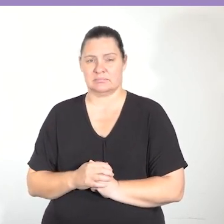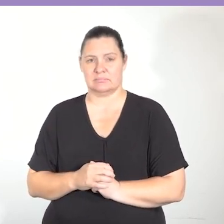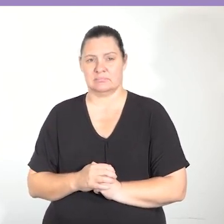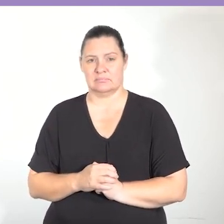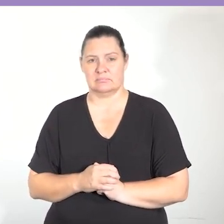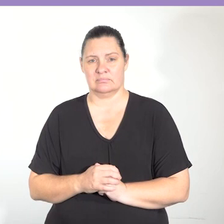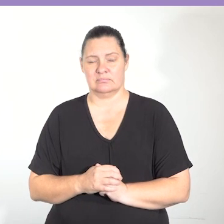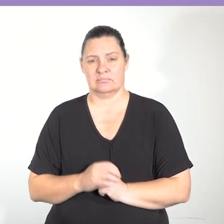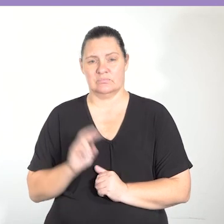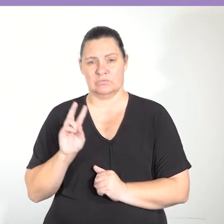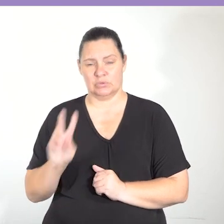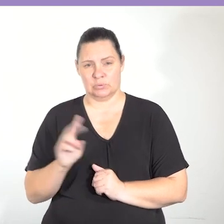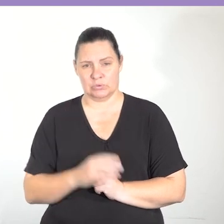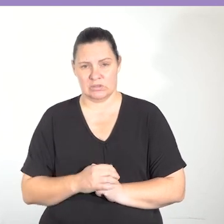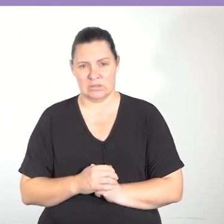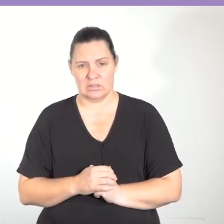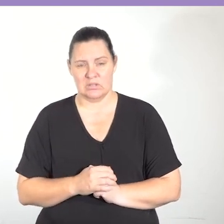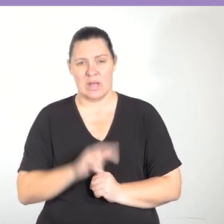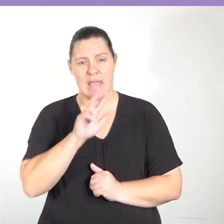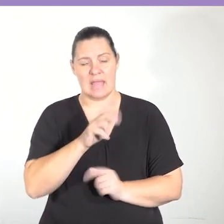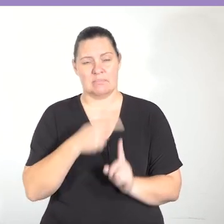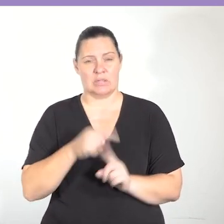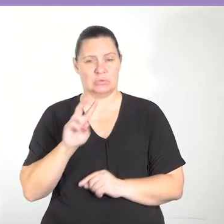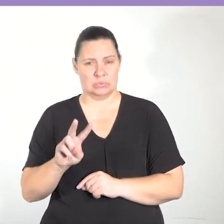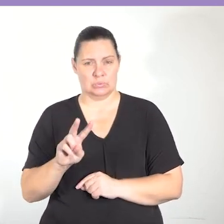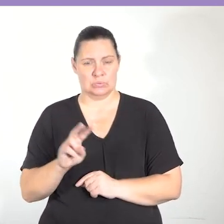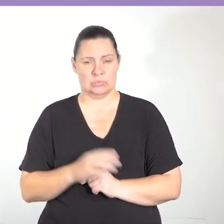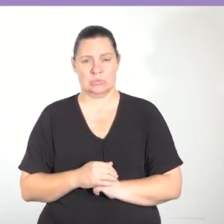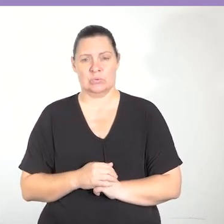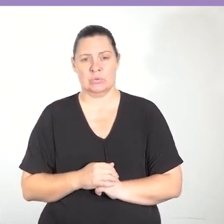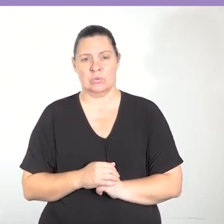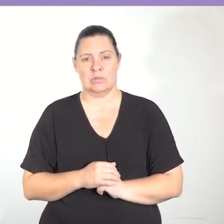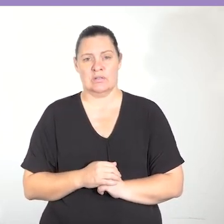gives us 2. So 8 plus 2 is